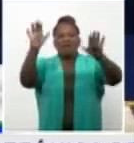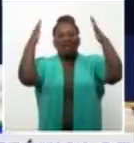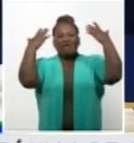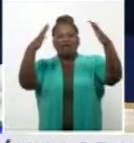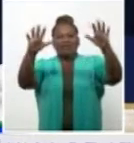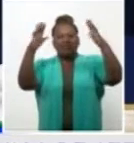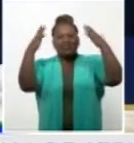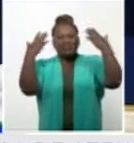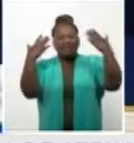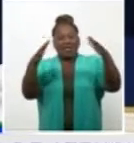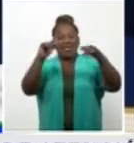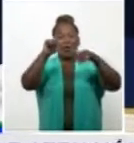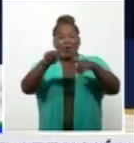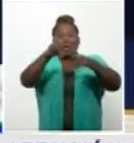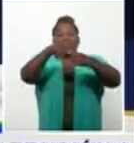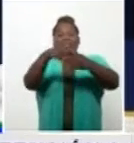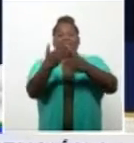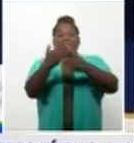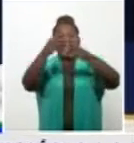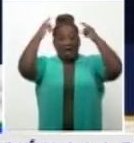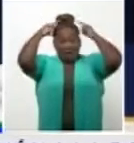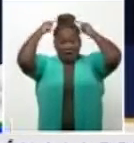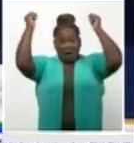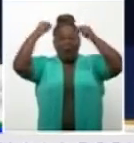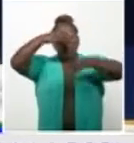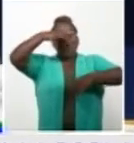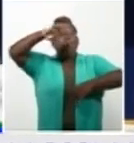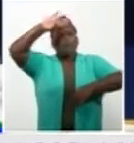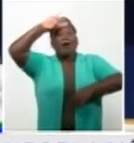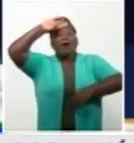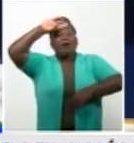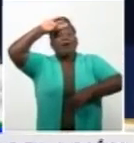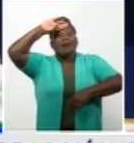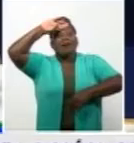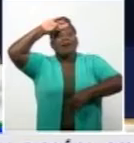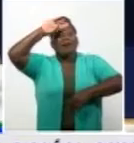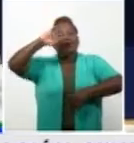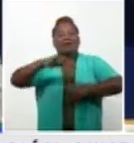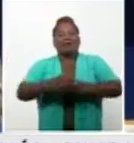her congratulations because today is the Cuban Nursing Day.